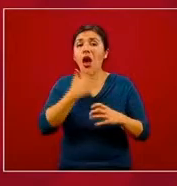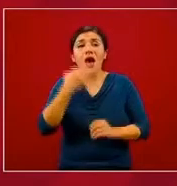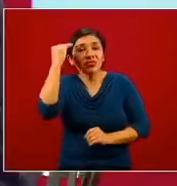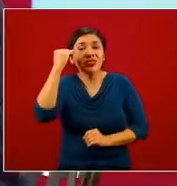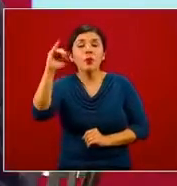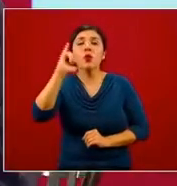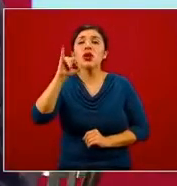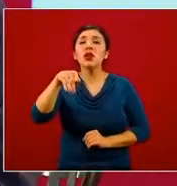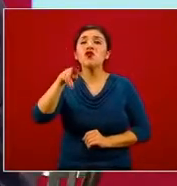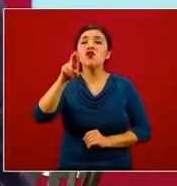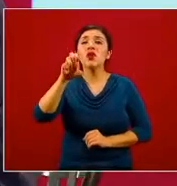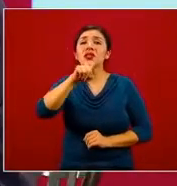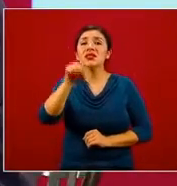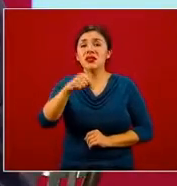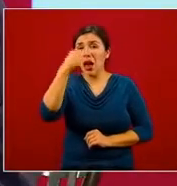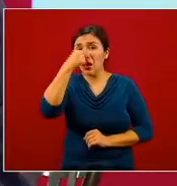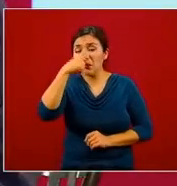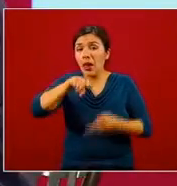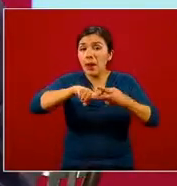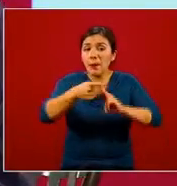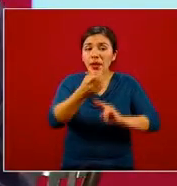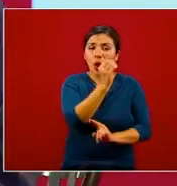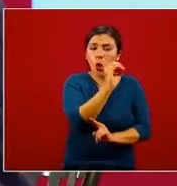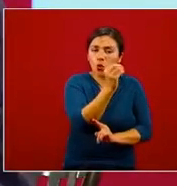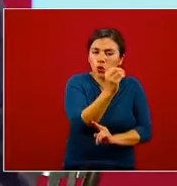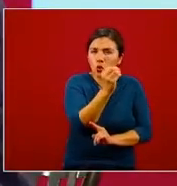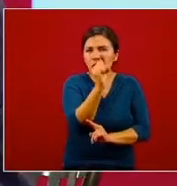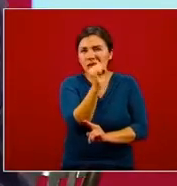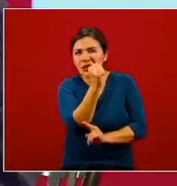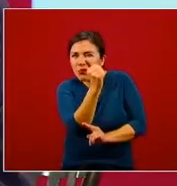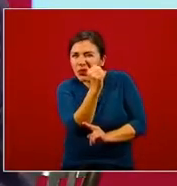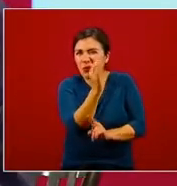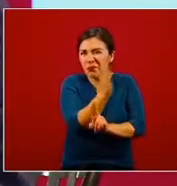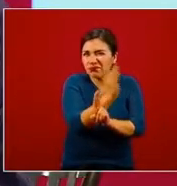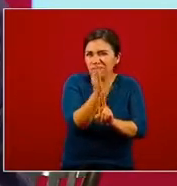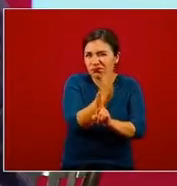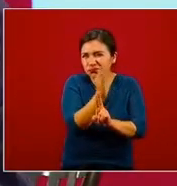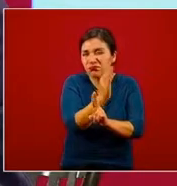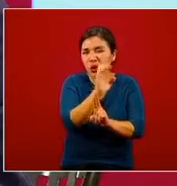the majority of its country, as well as Japan, the entire northern